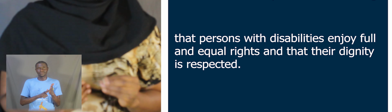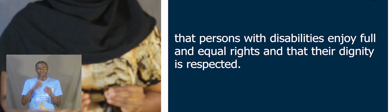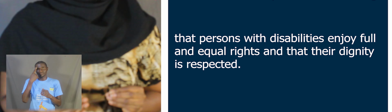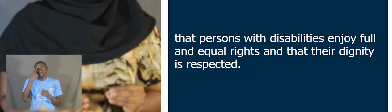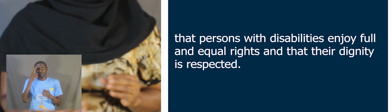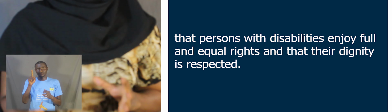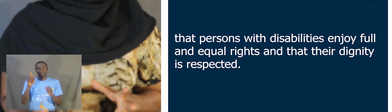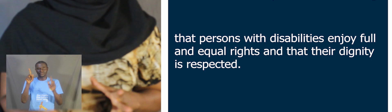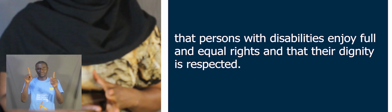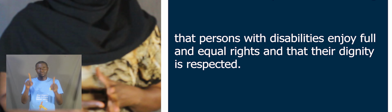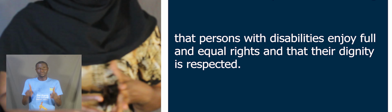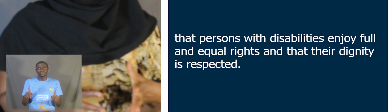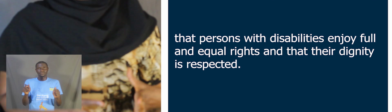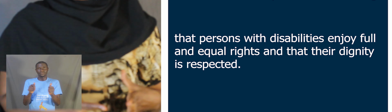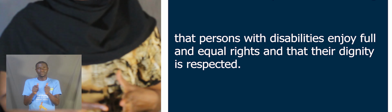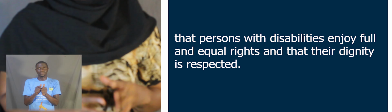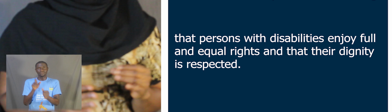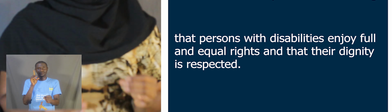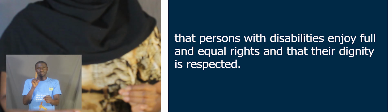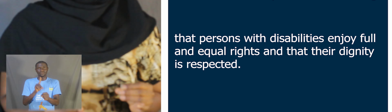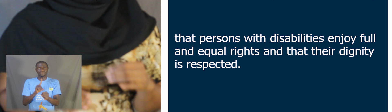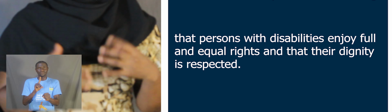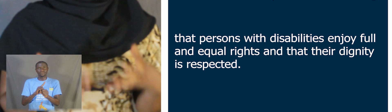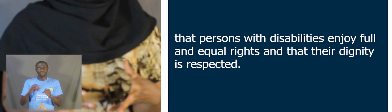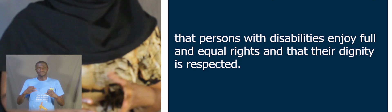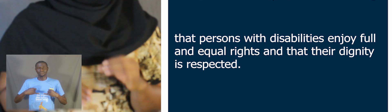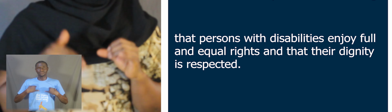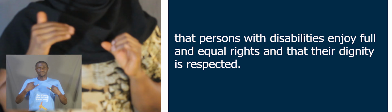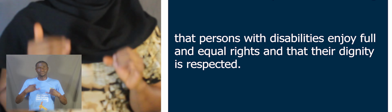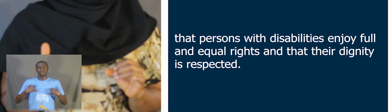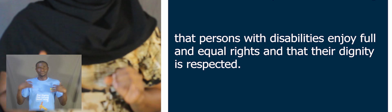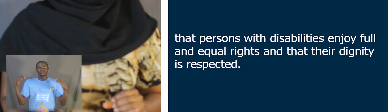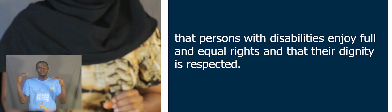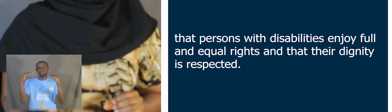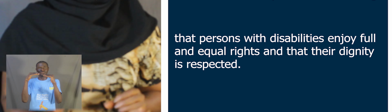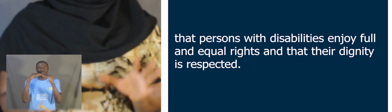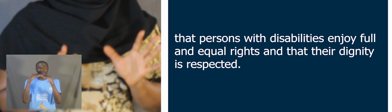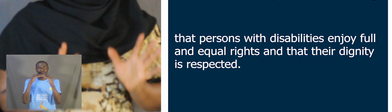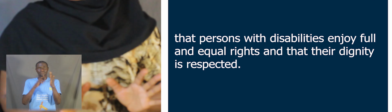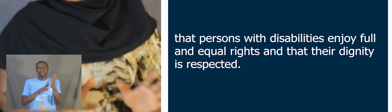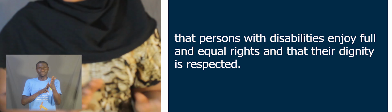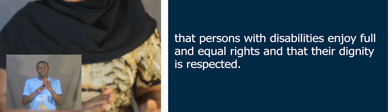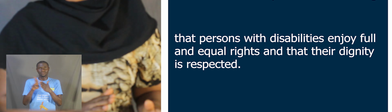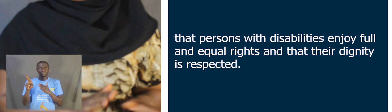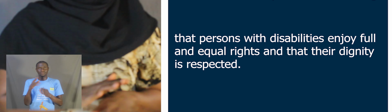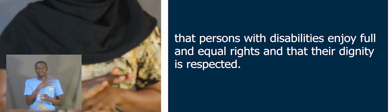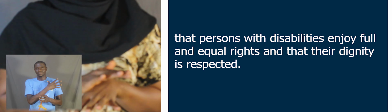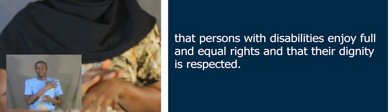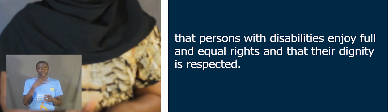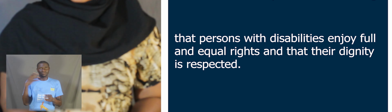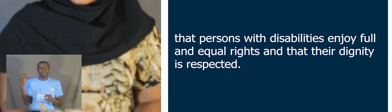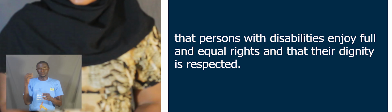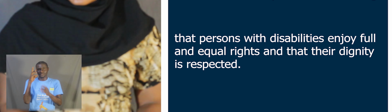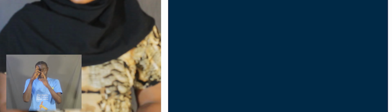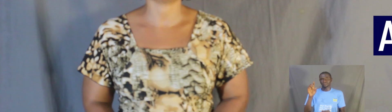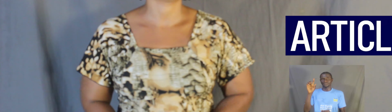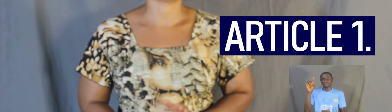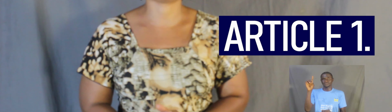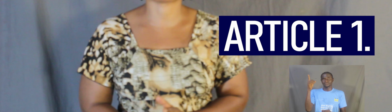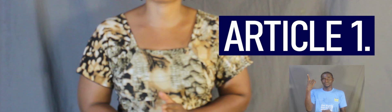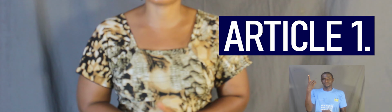at ensuring that persons with disabilities enjoy full and equal rights and their dignity is